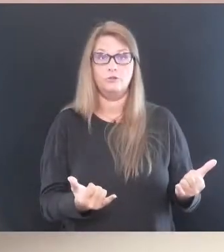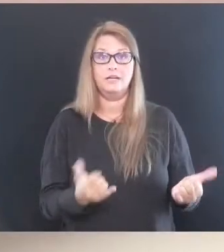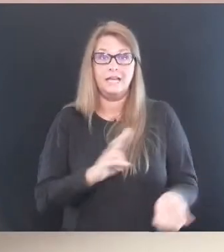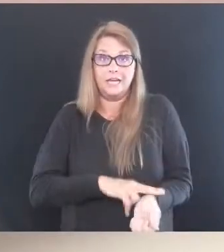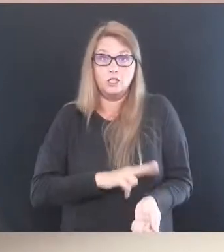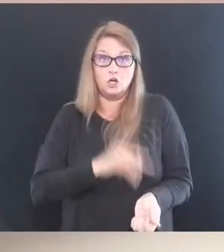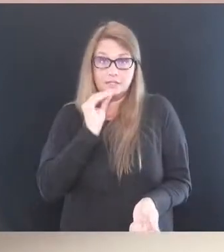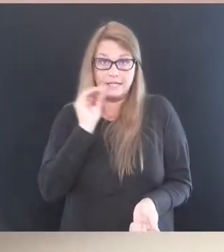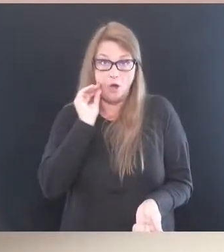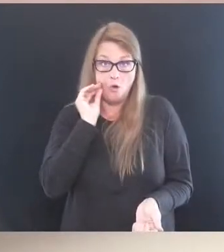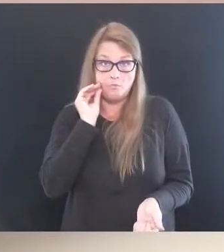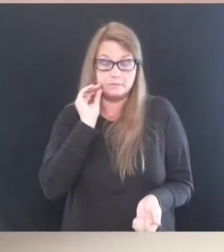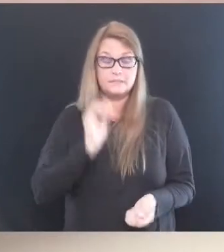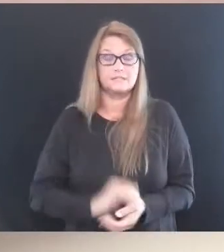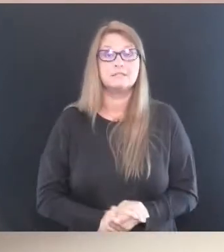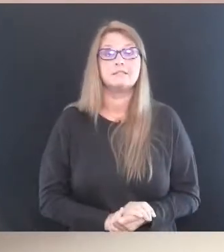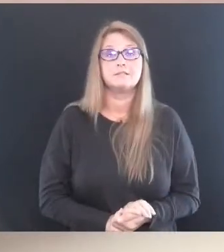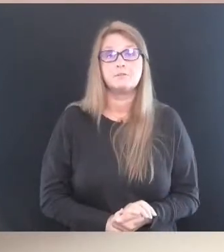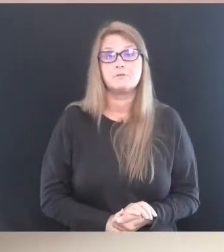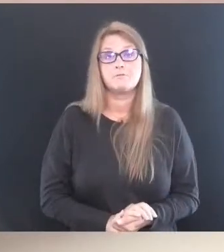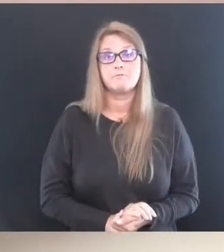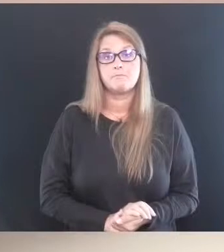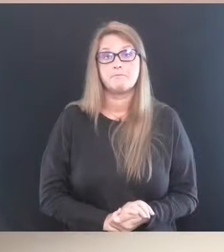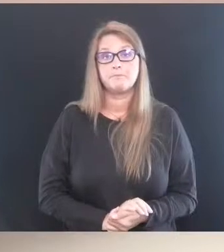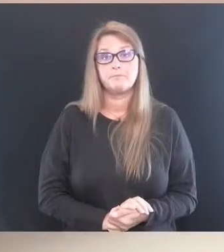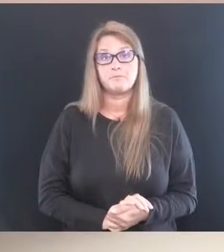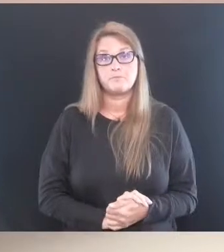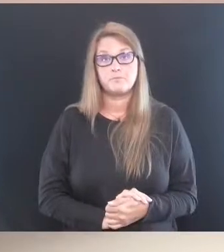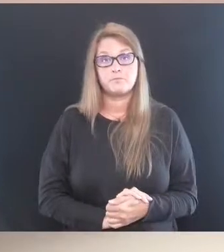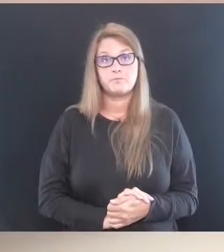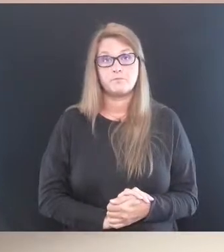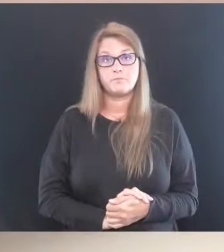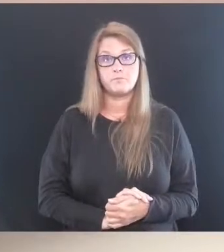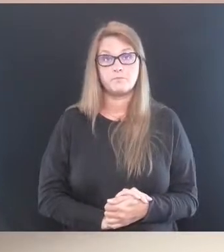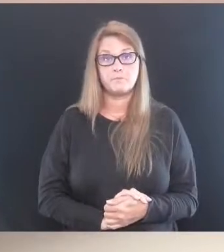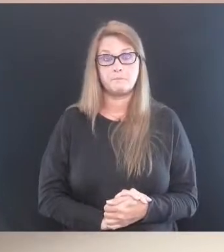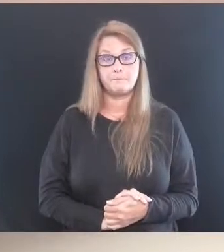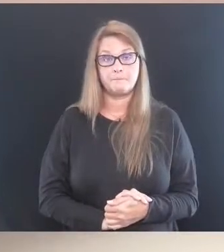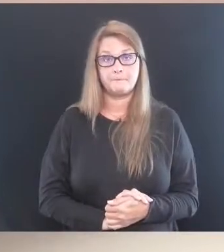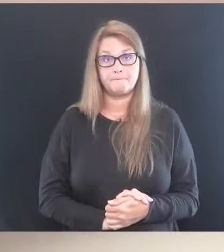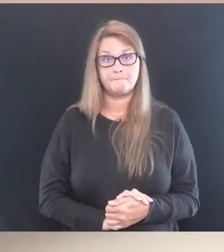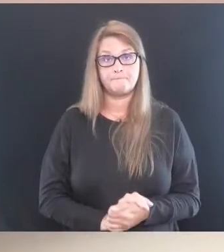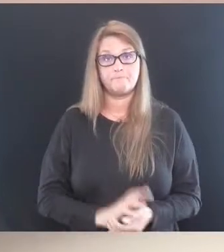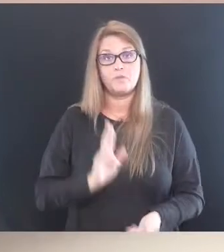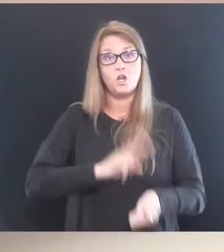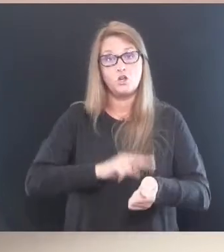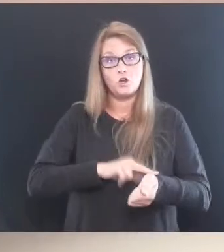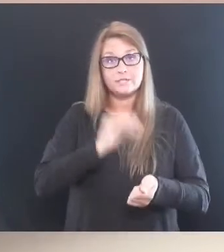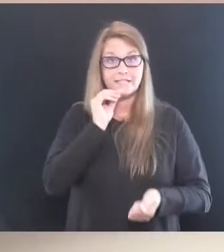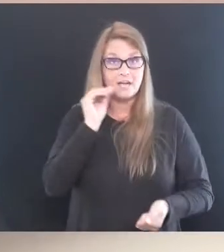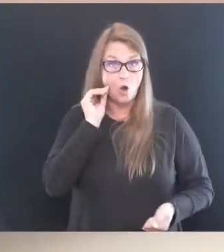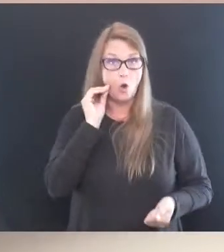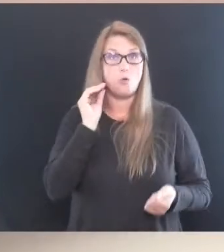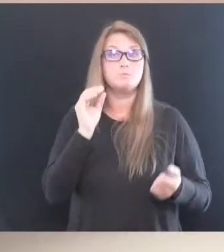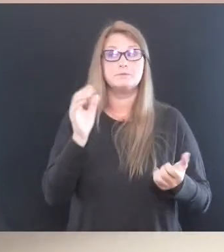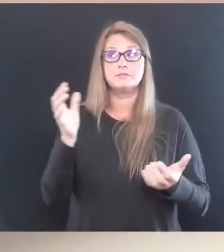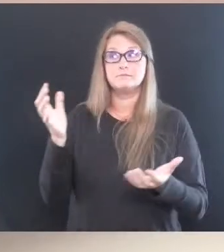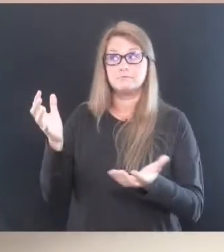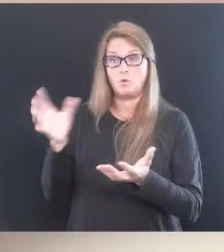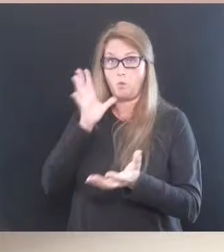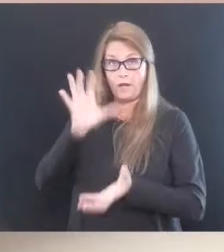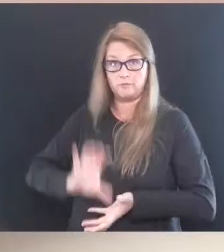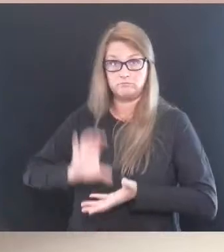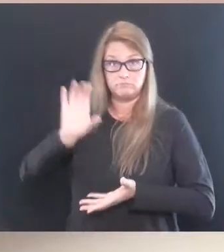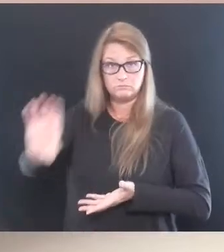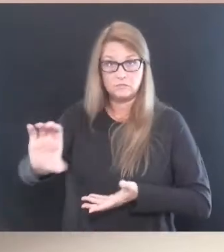on this press conference. Again, to reinforce what the governor pointed out, nursing homes are getting them, pharmacies,